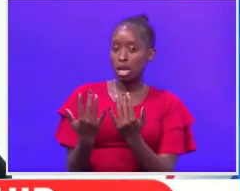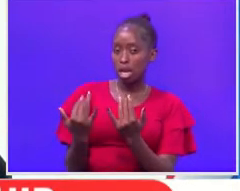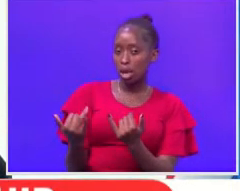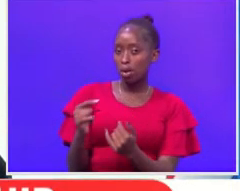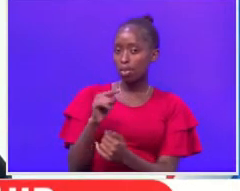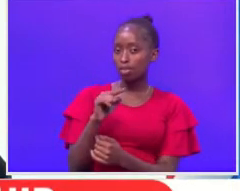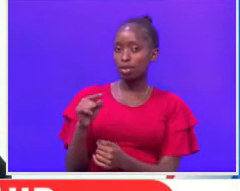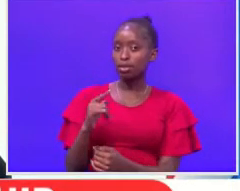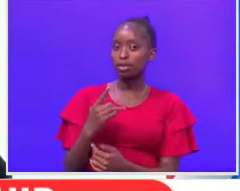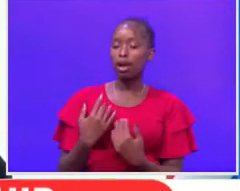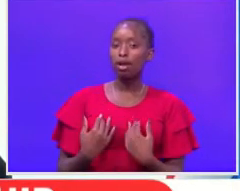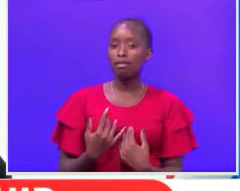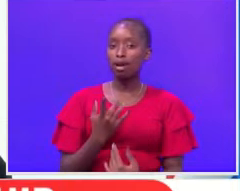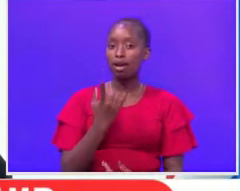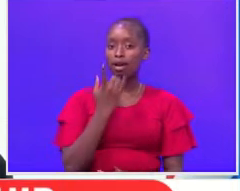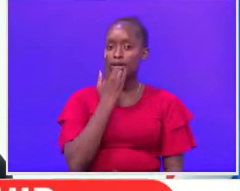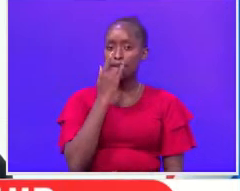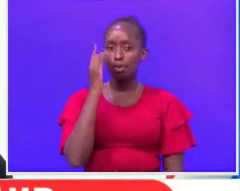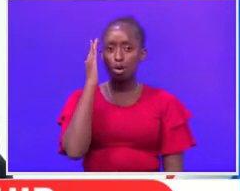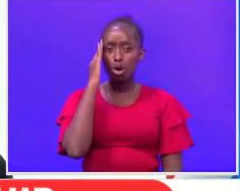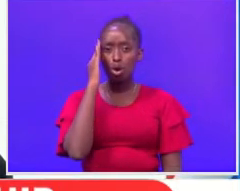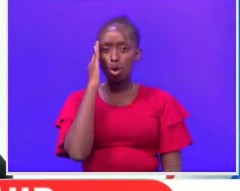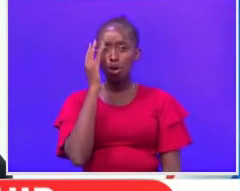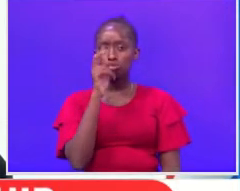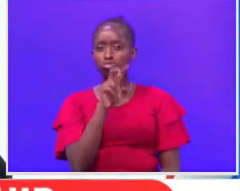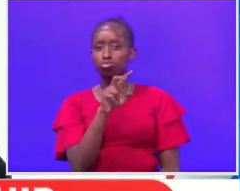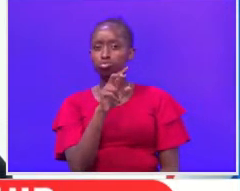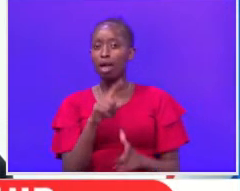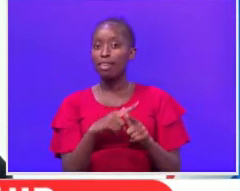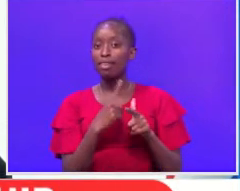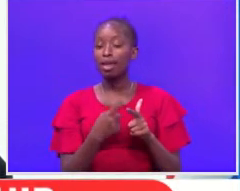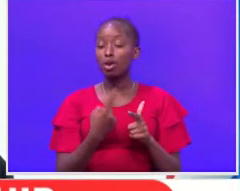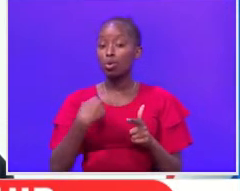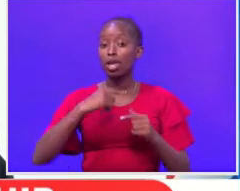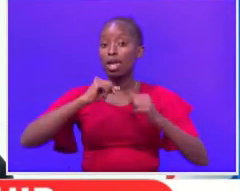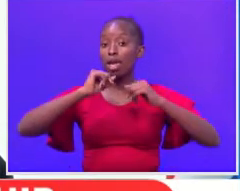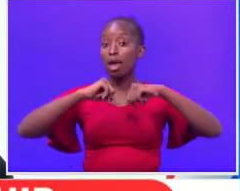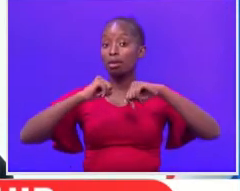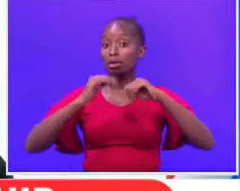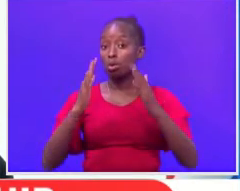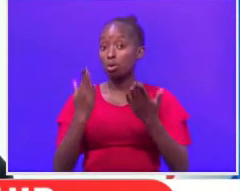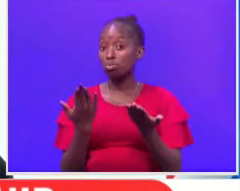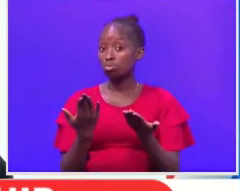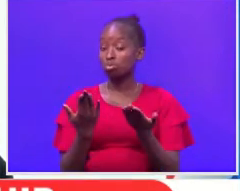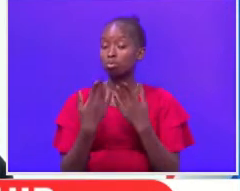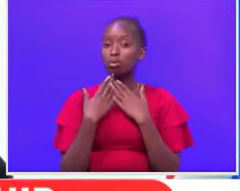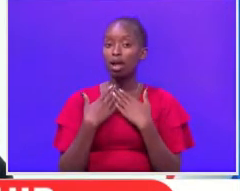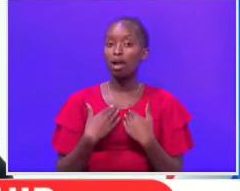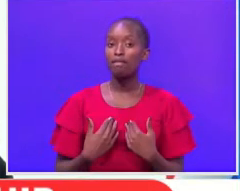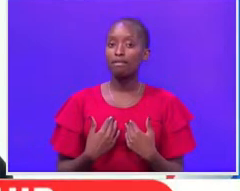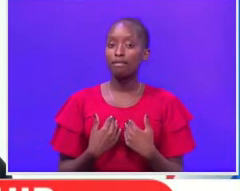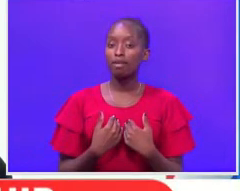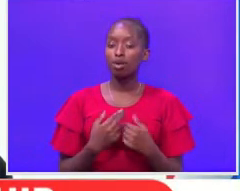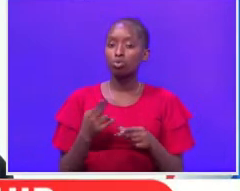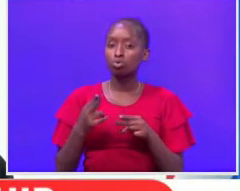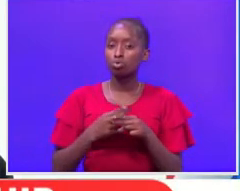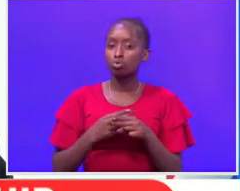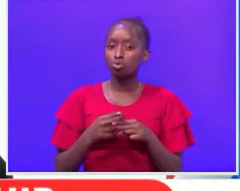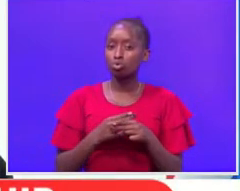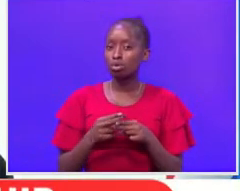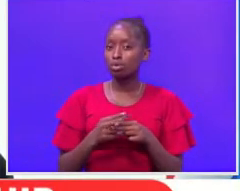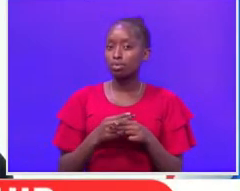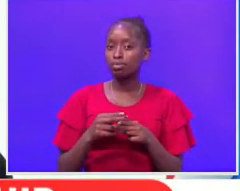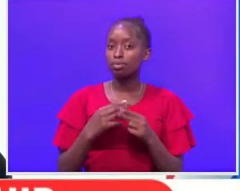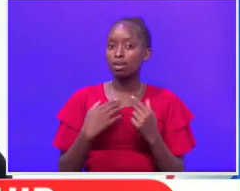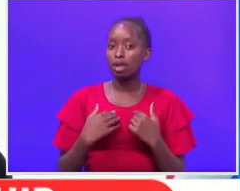This gap was identified, and therefore we have agreed that we will as soon as possible